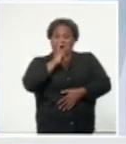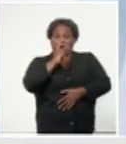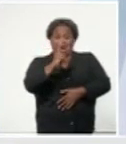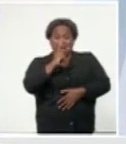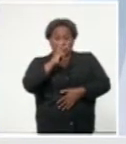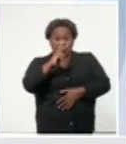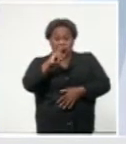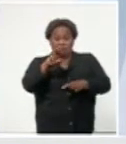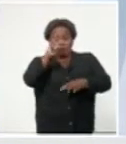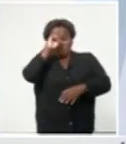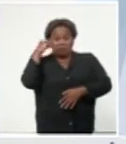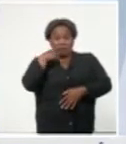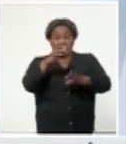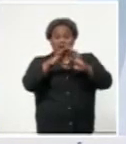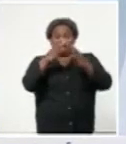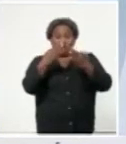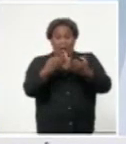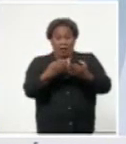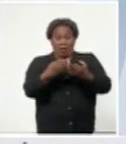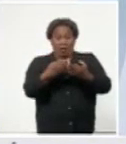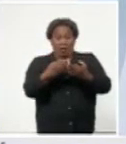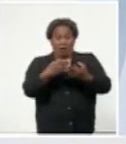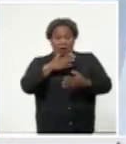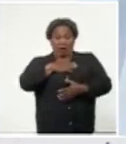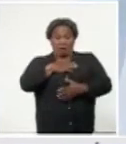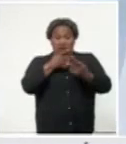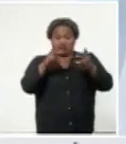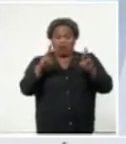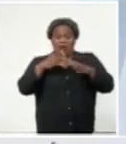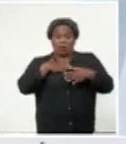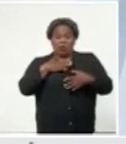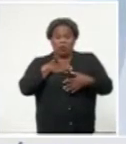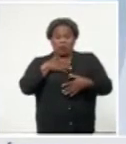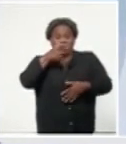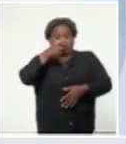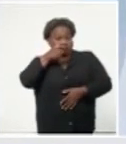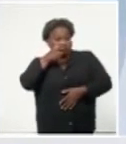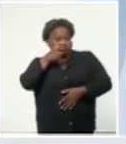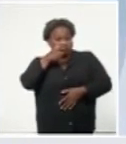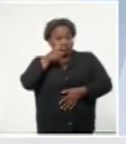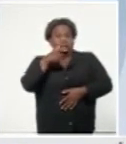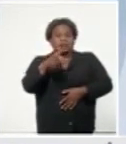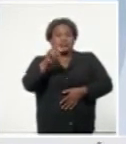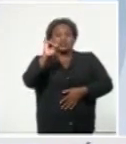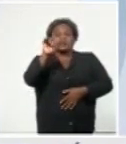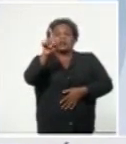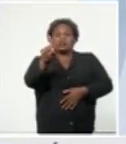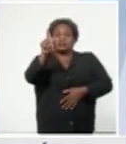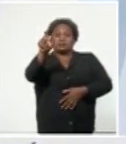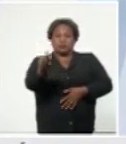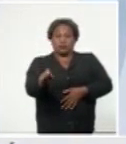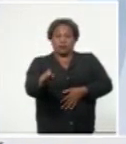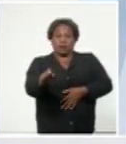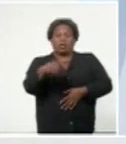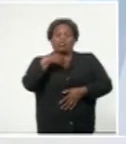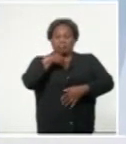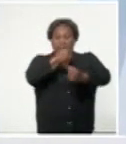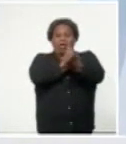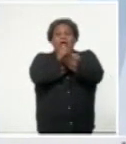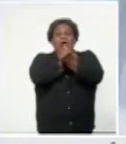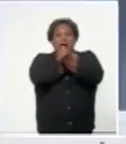41 confirmed cases. In our primary healthcare system, our professionals and specialists